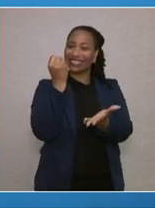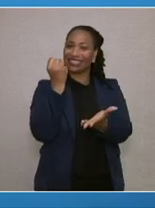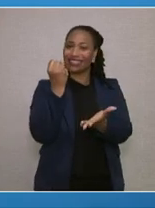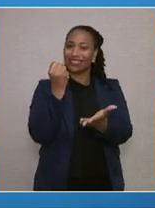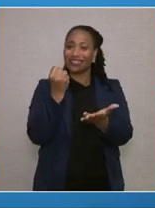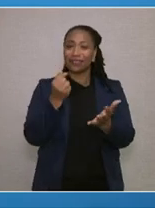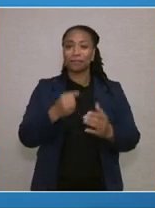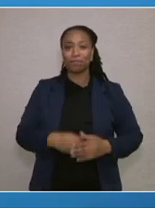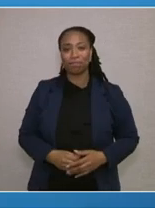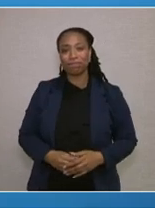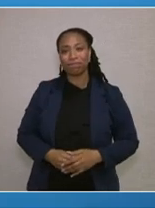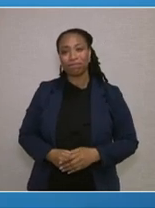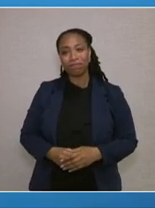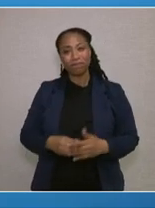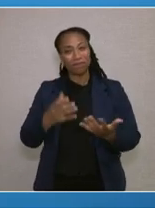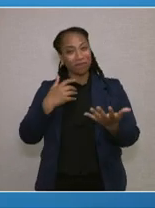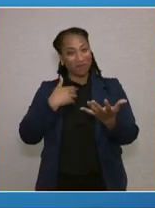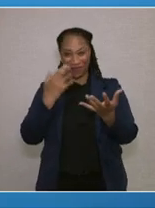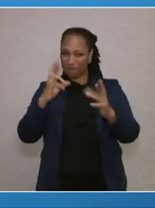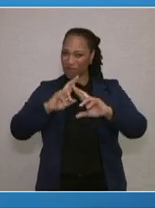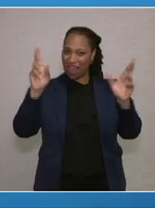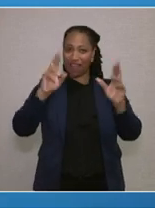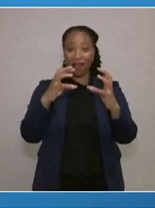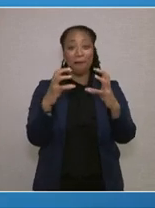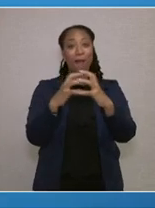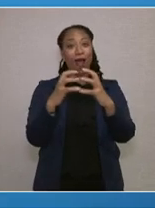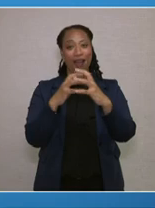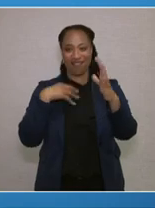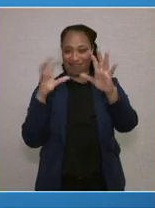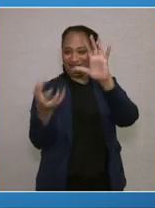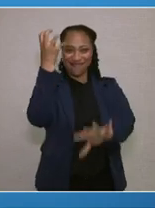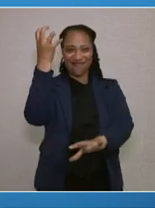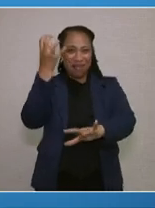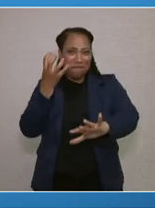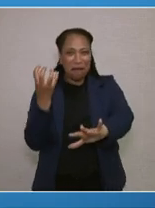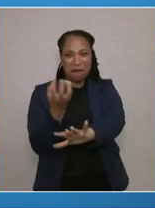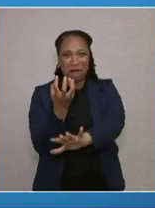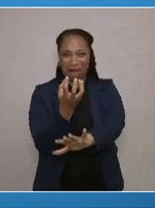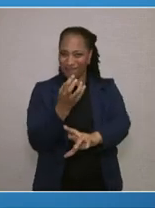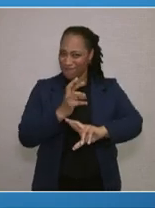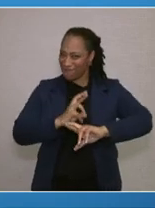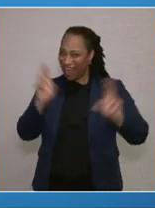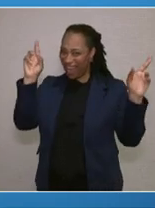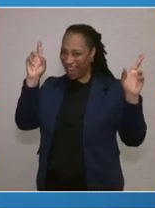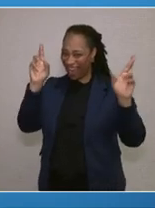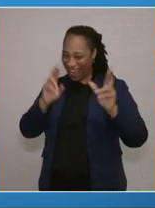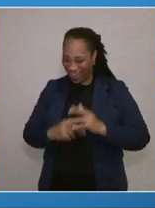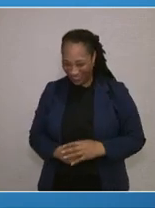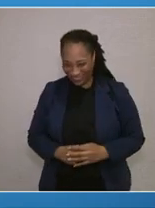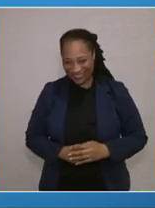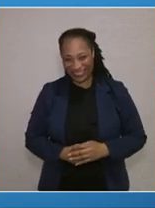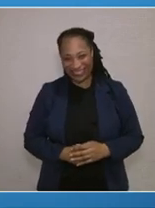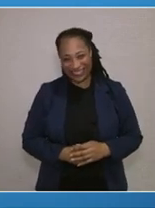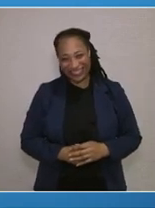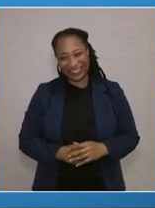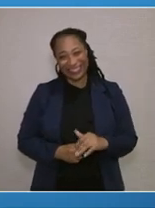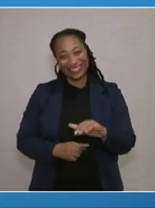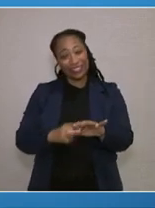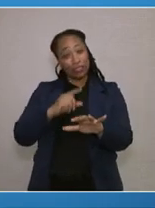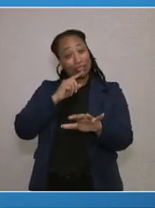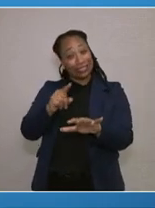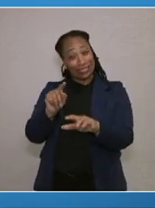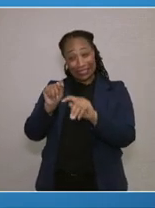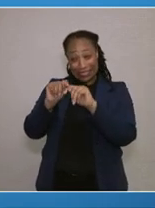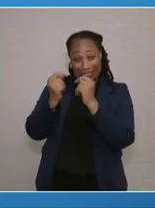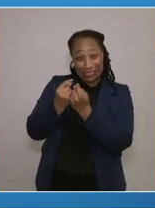to the D.C. Council a couple of months ago. They're doing their work, and we want them to do their work and